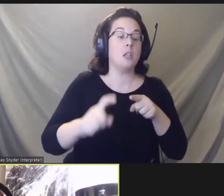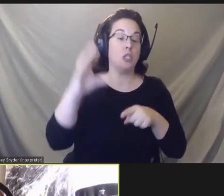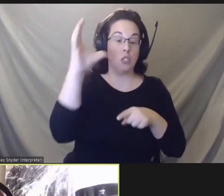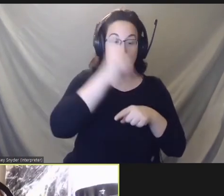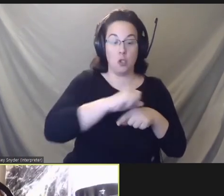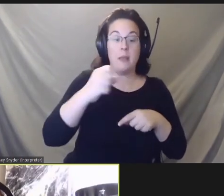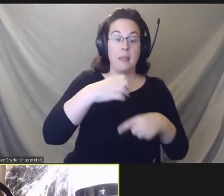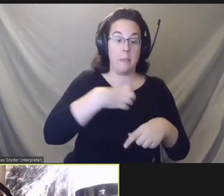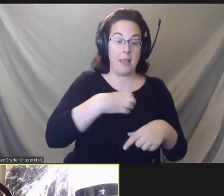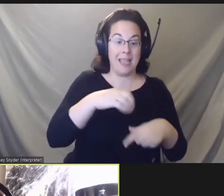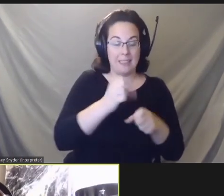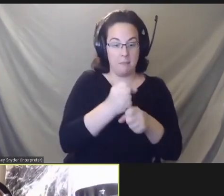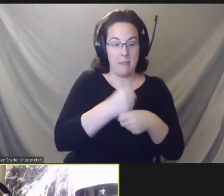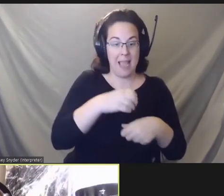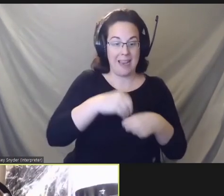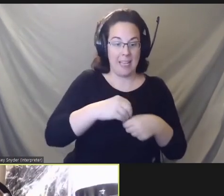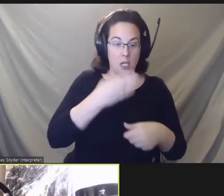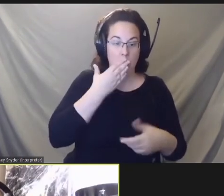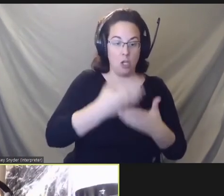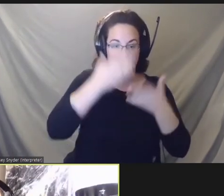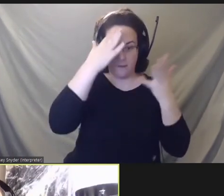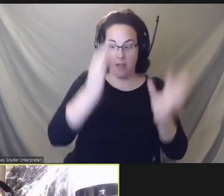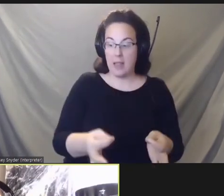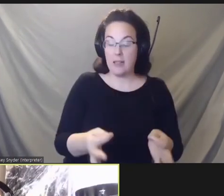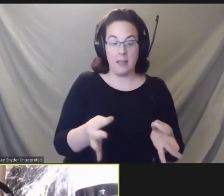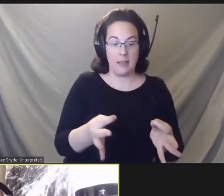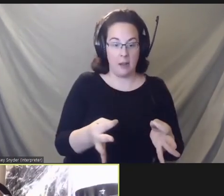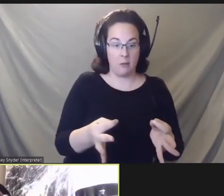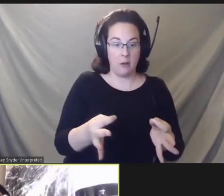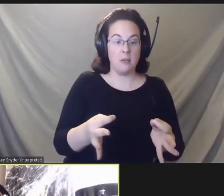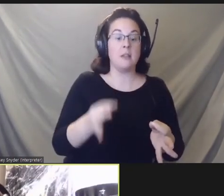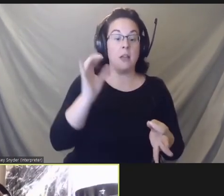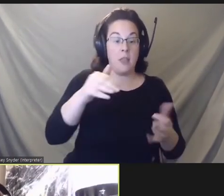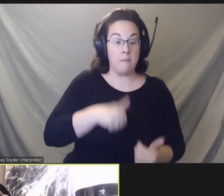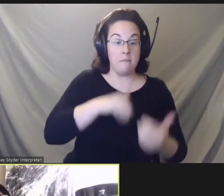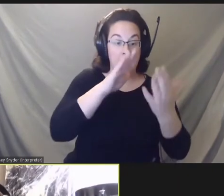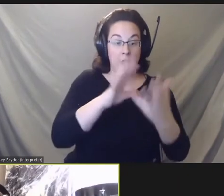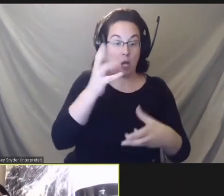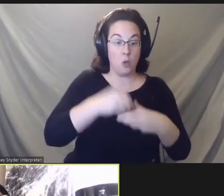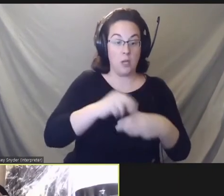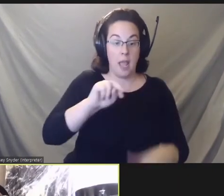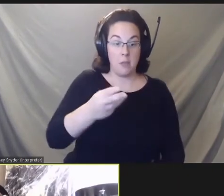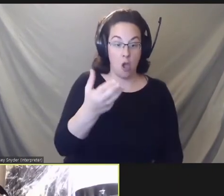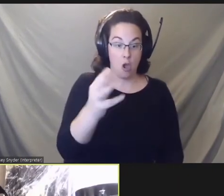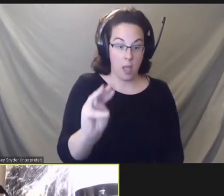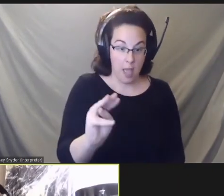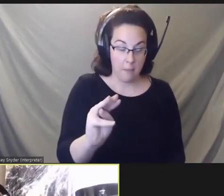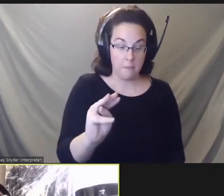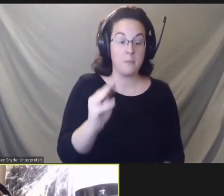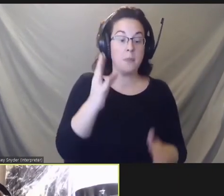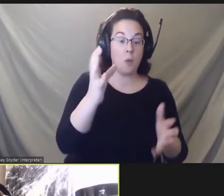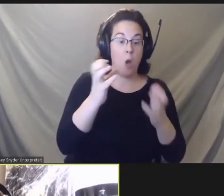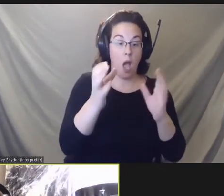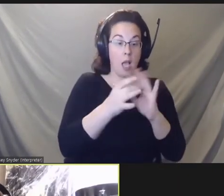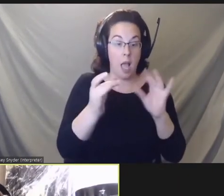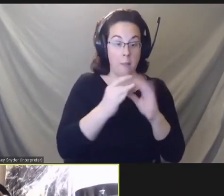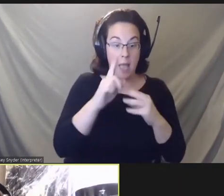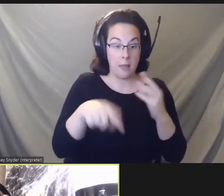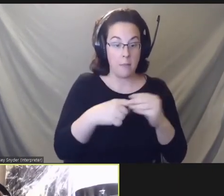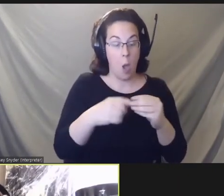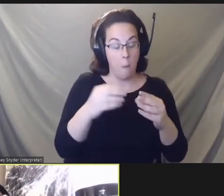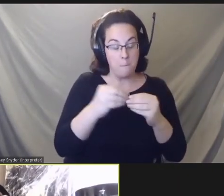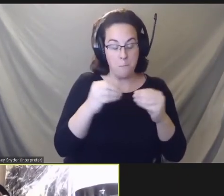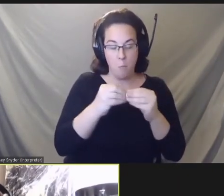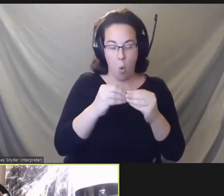is made in good faith. The item also included an NPRM seeking comment on further implementation of the